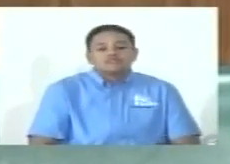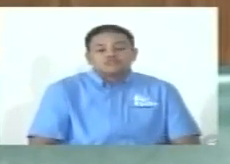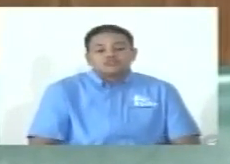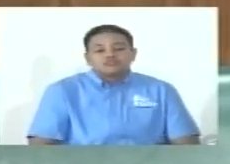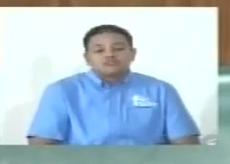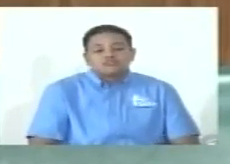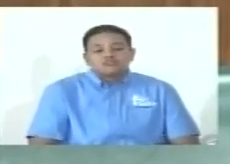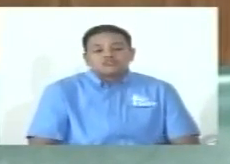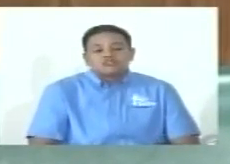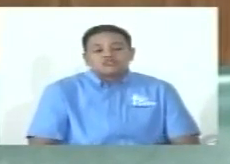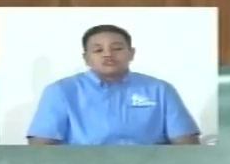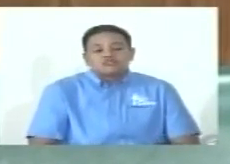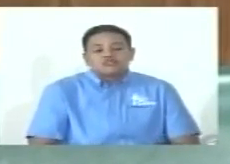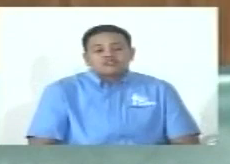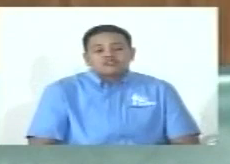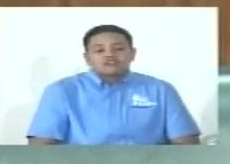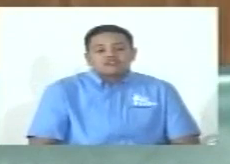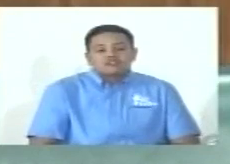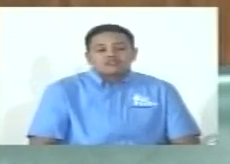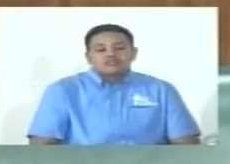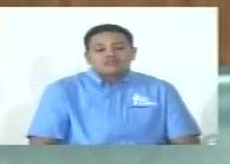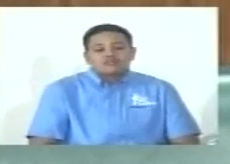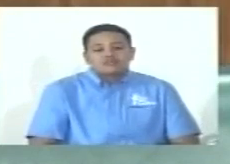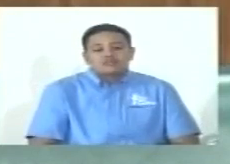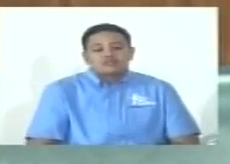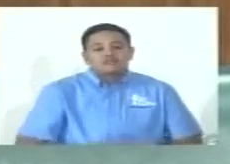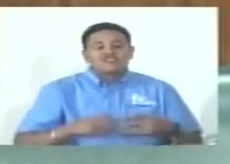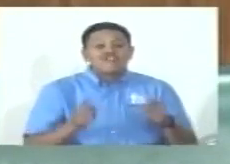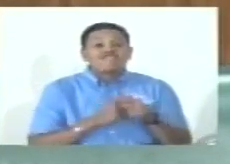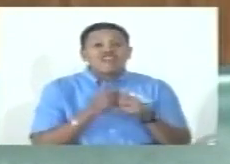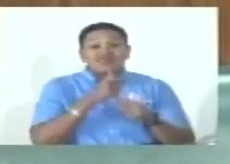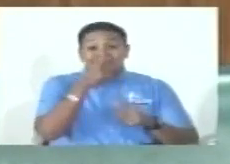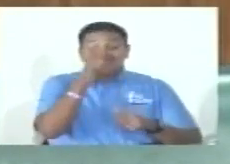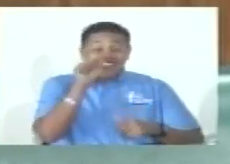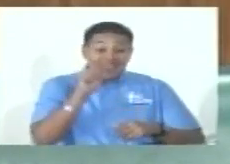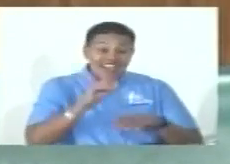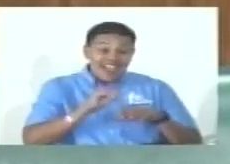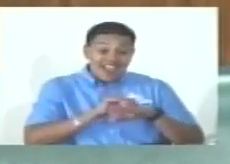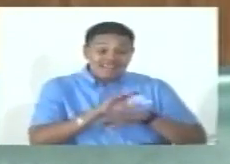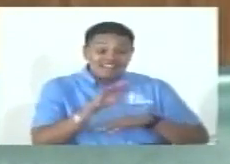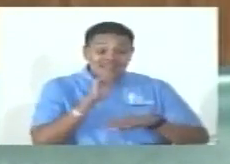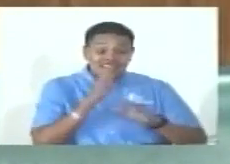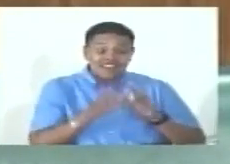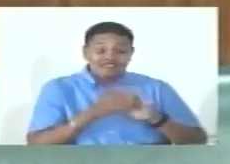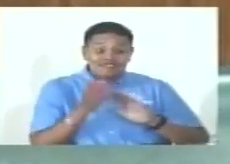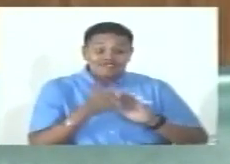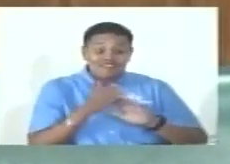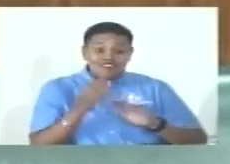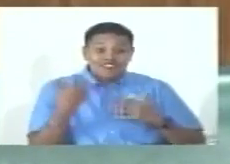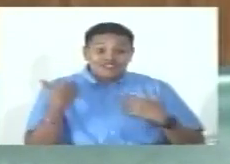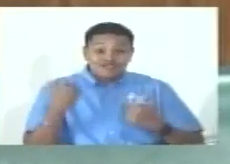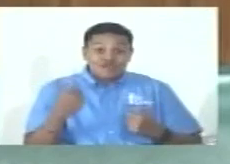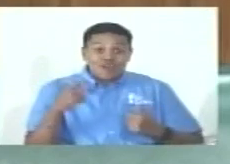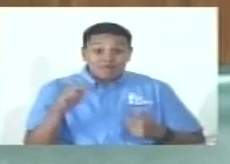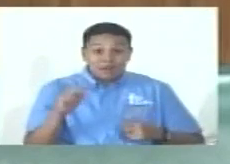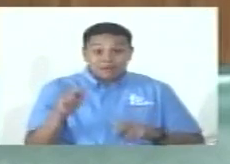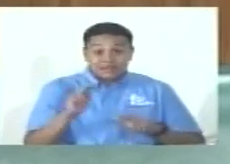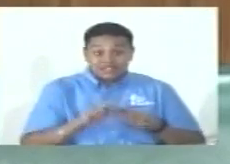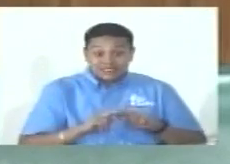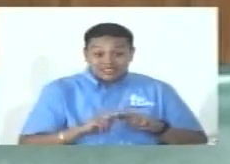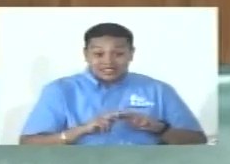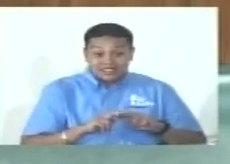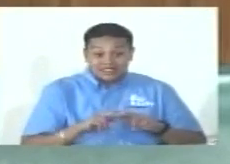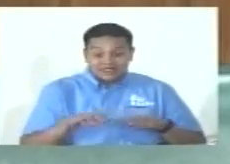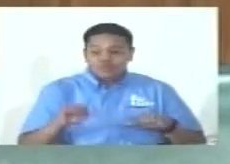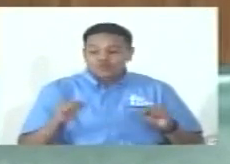To follow Mr. Siaga's advice and to run in a strong PNP seat took